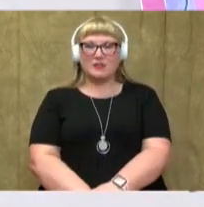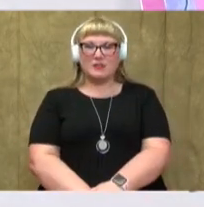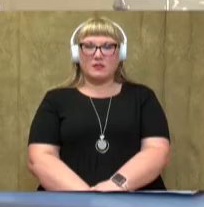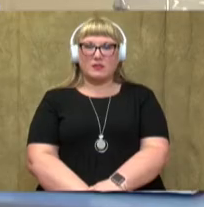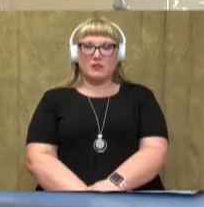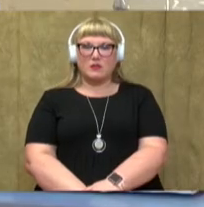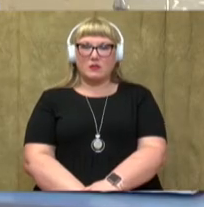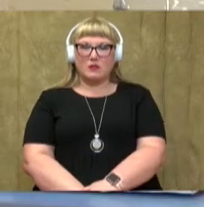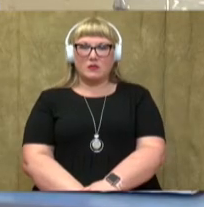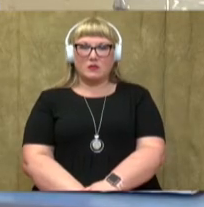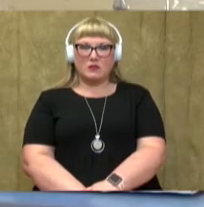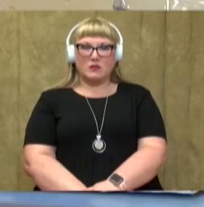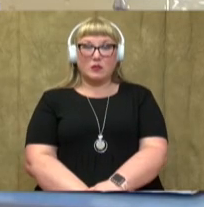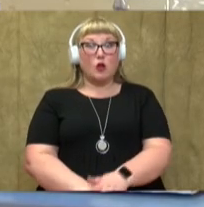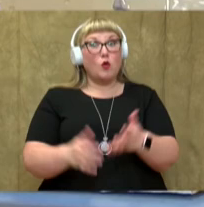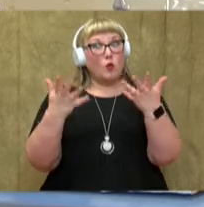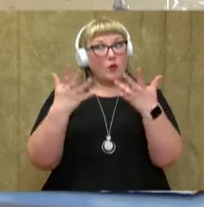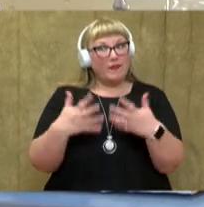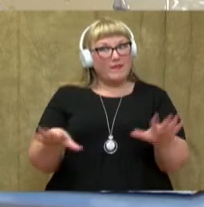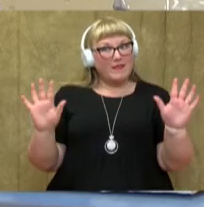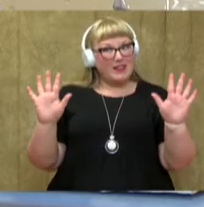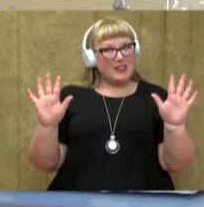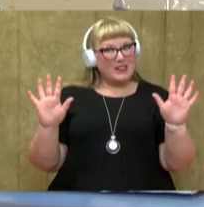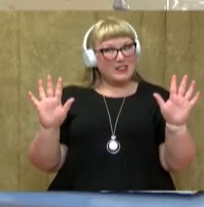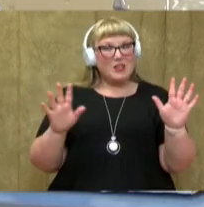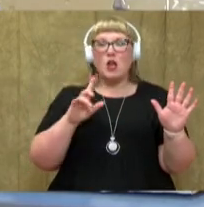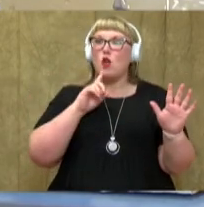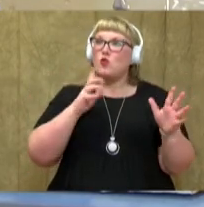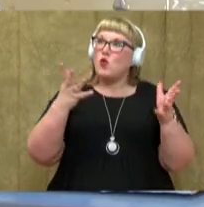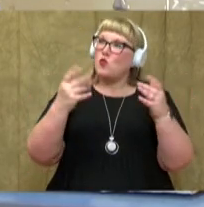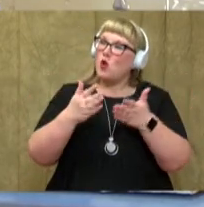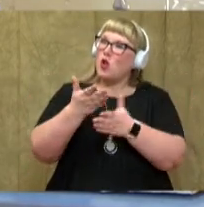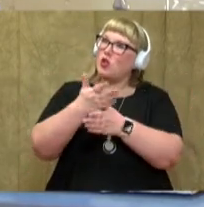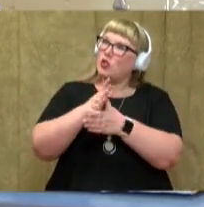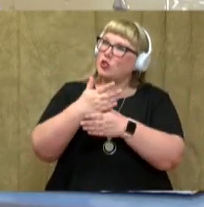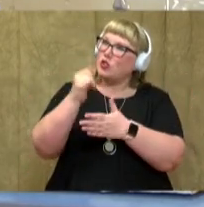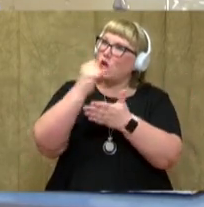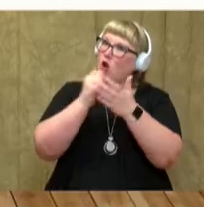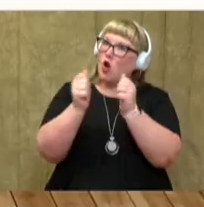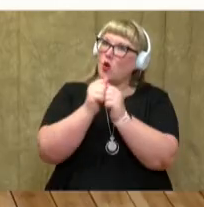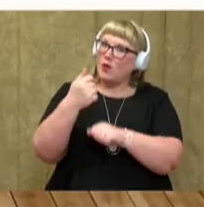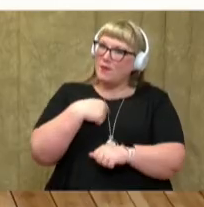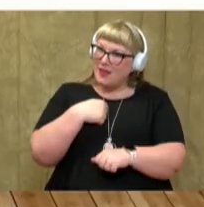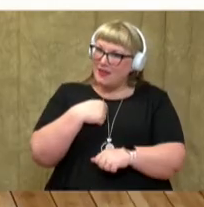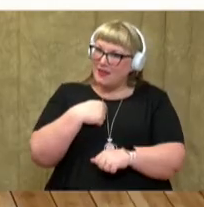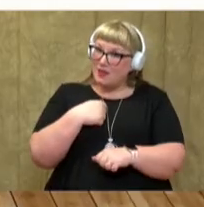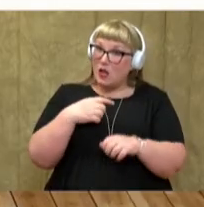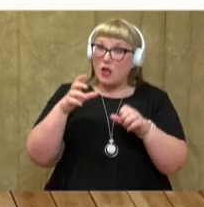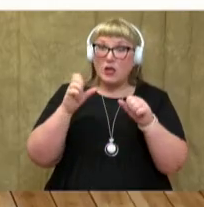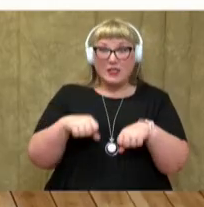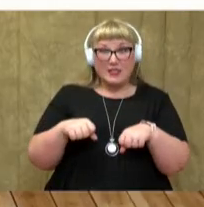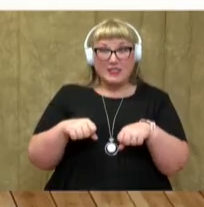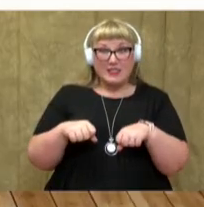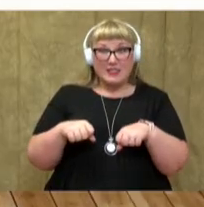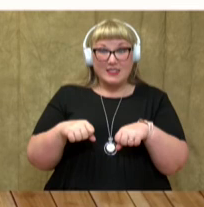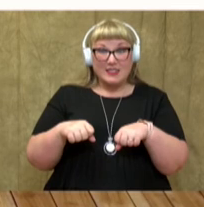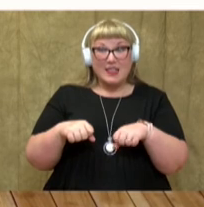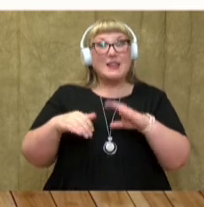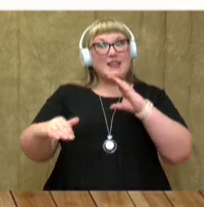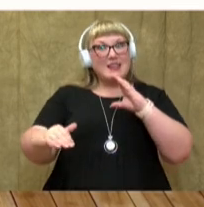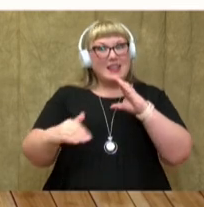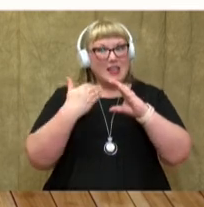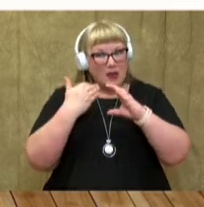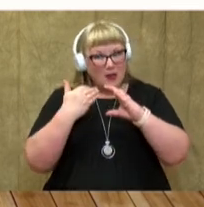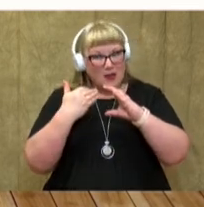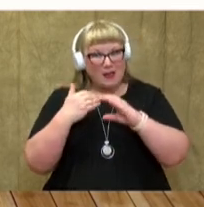And then when you are finished, I really, really want you to share your artwork with me. And you can do that by